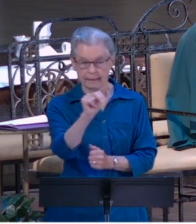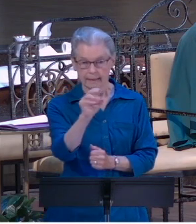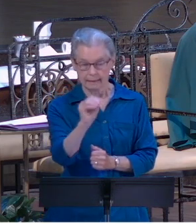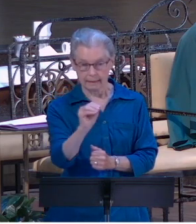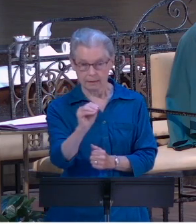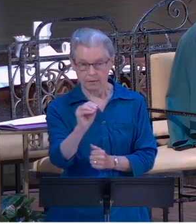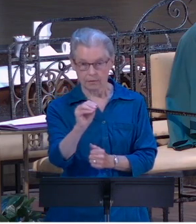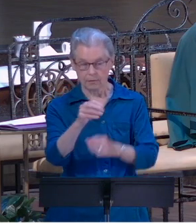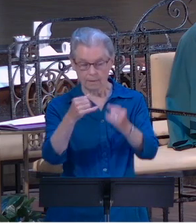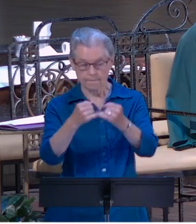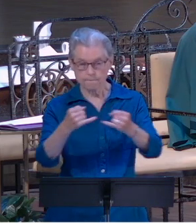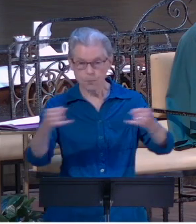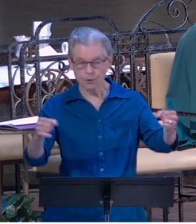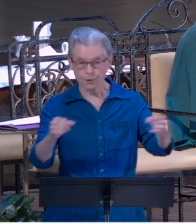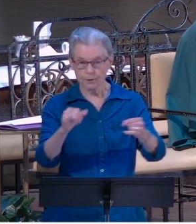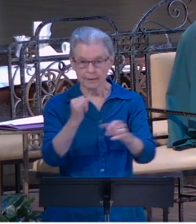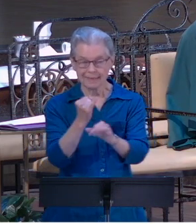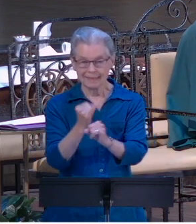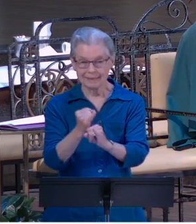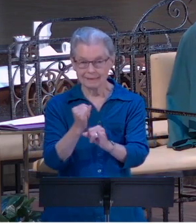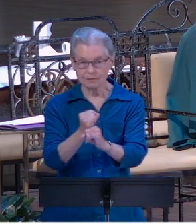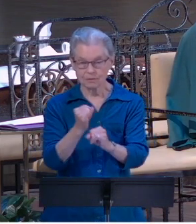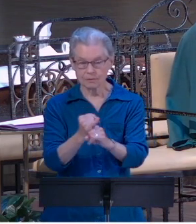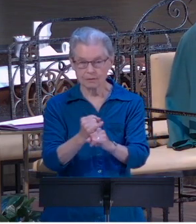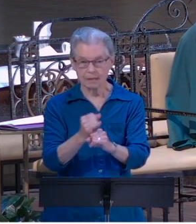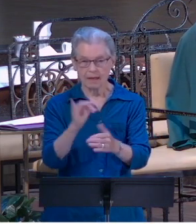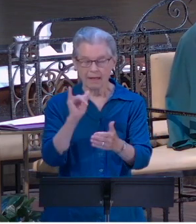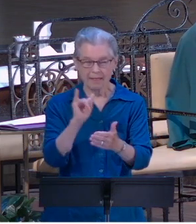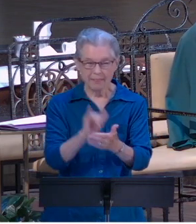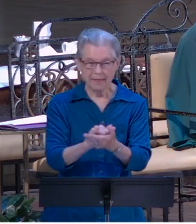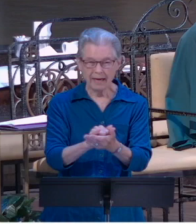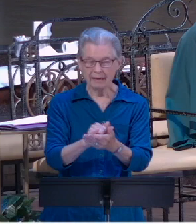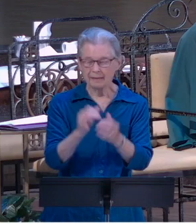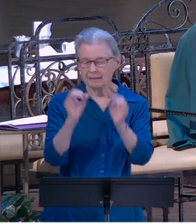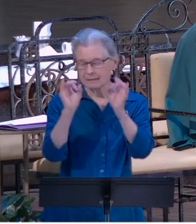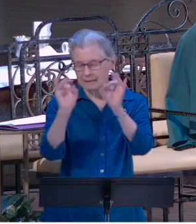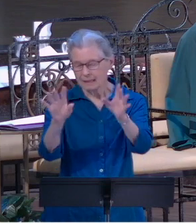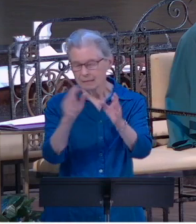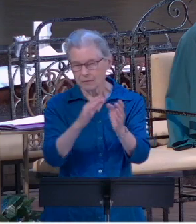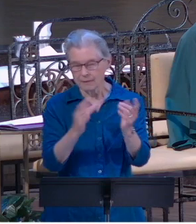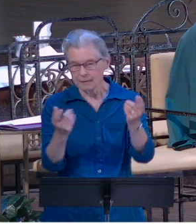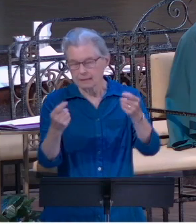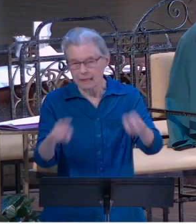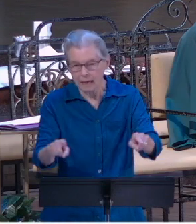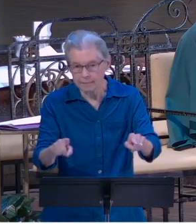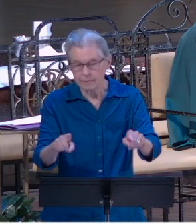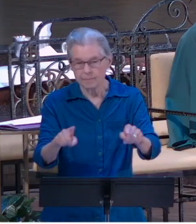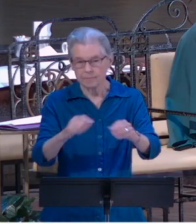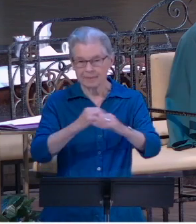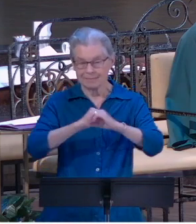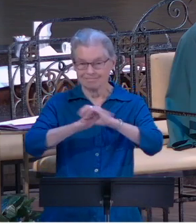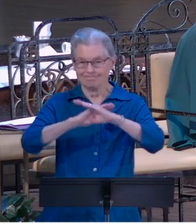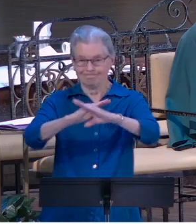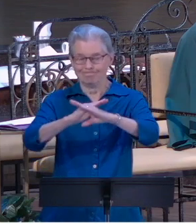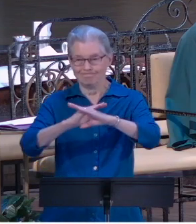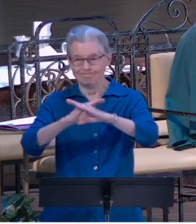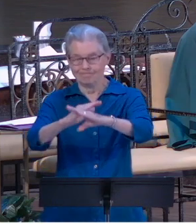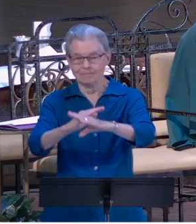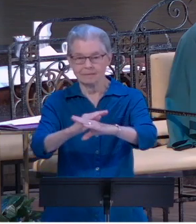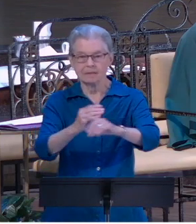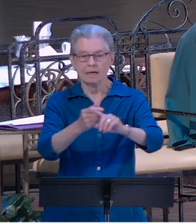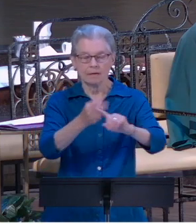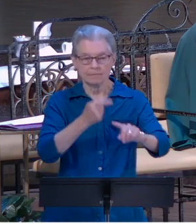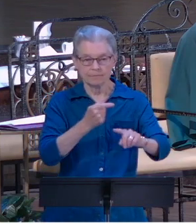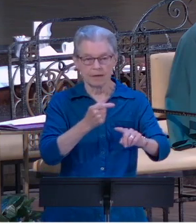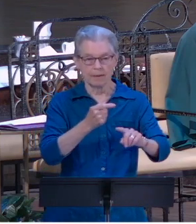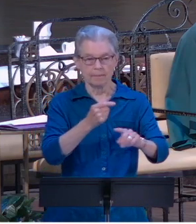finished telling her story of astonishing trauma that included resisting demands from a drug